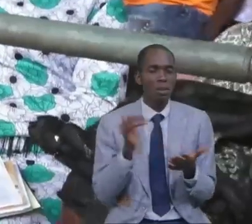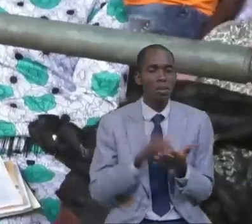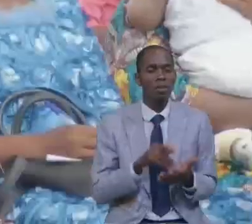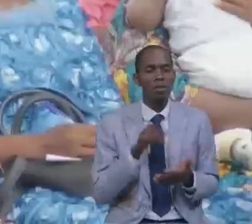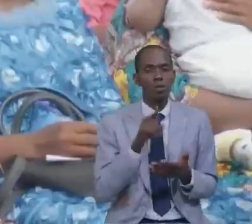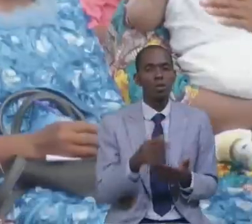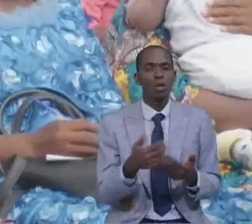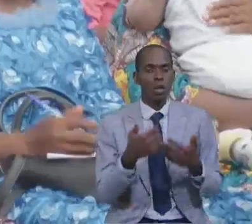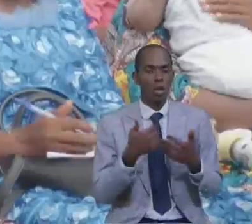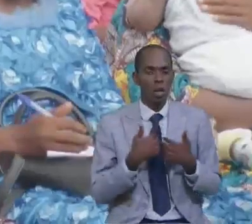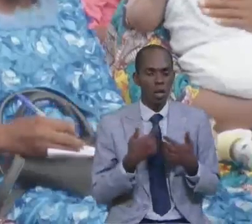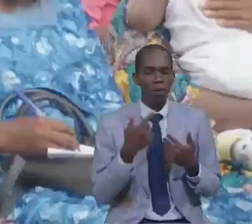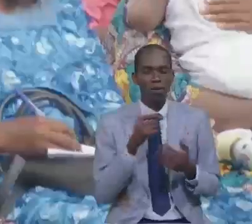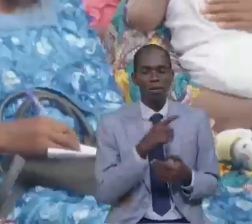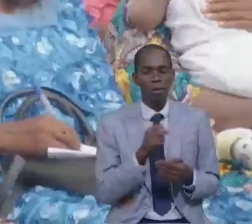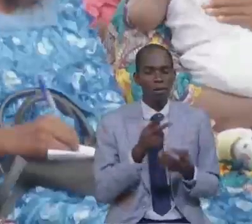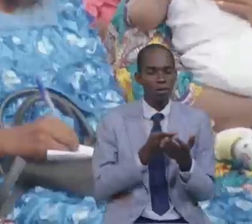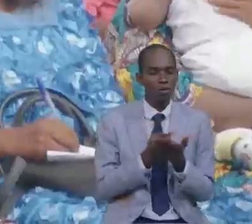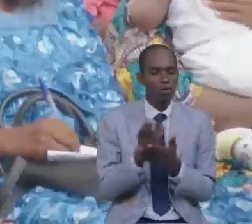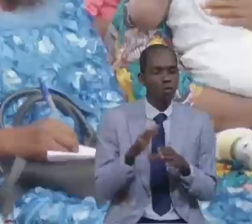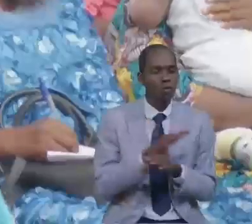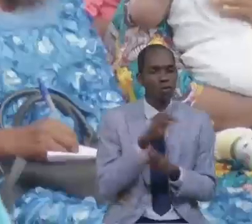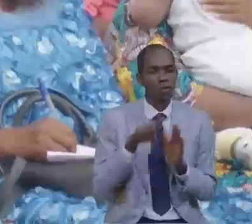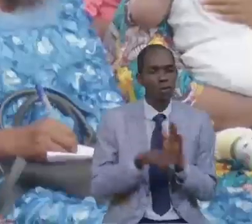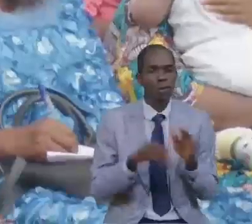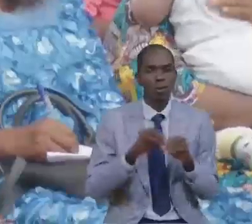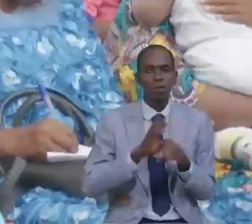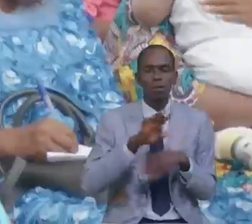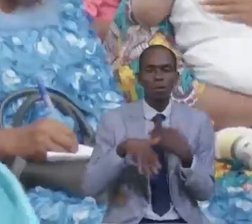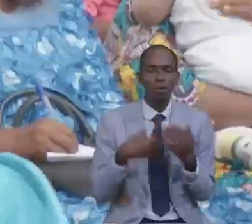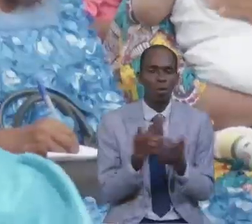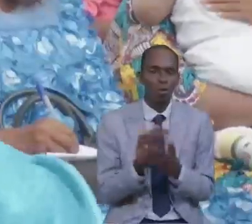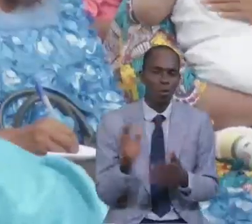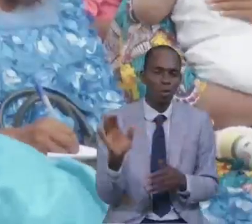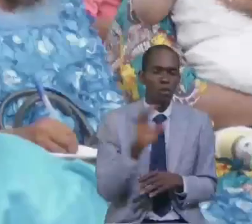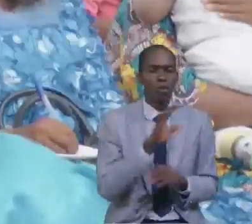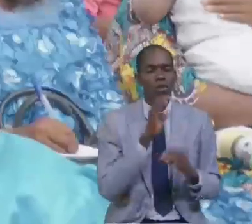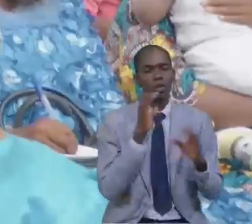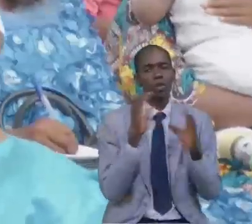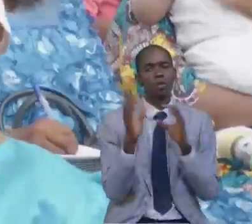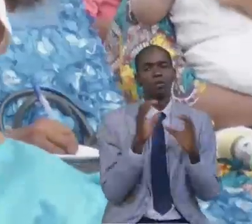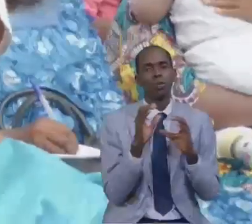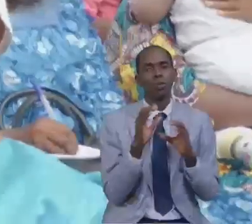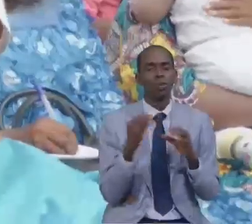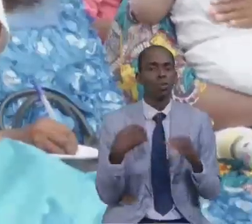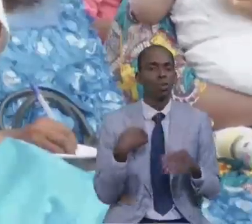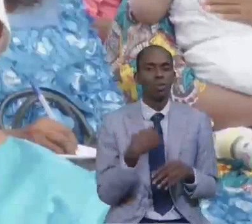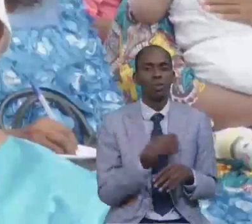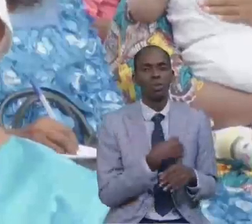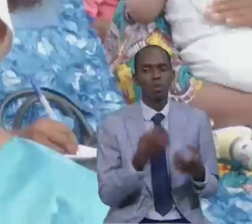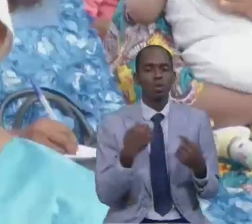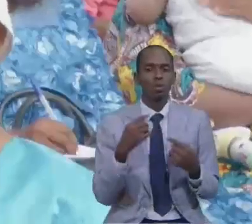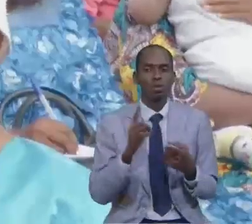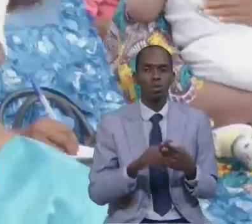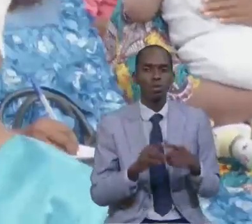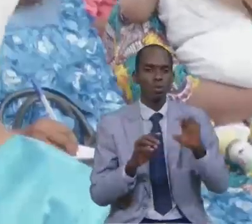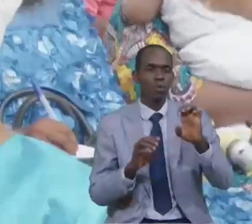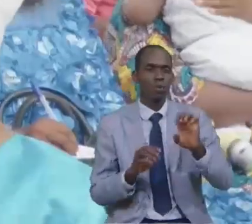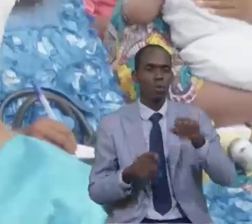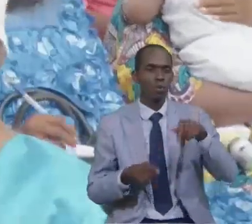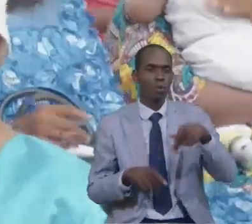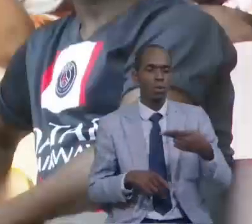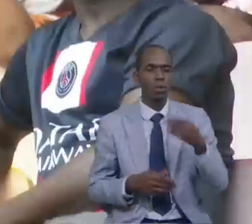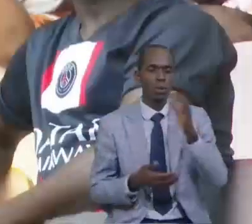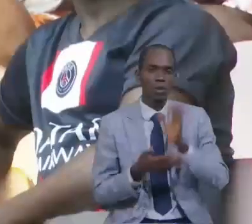come to Ephesians chapter 4, verse 24. And that she put on the